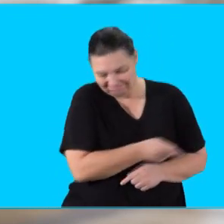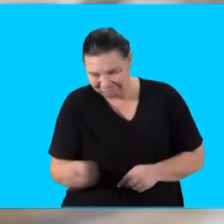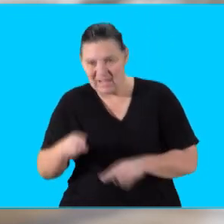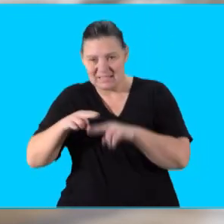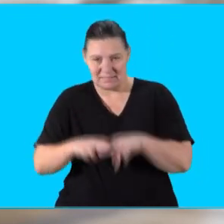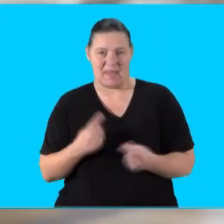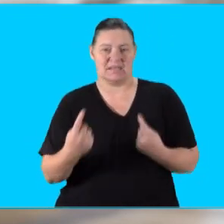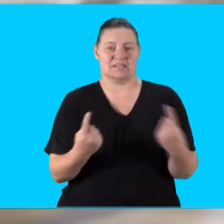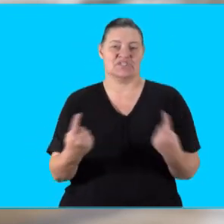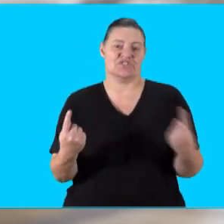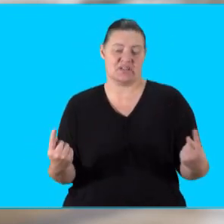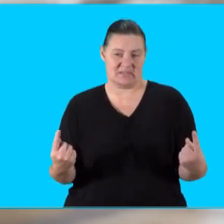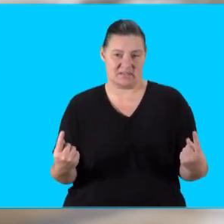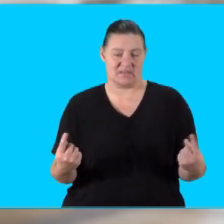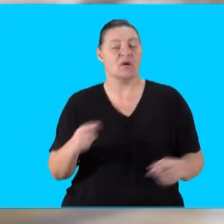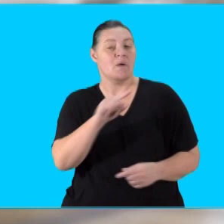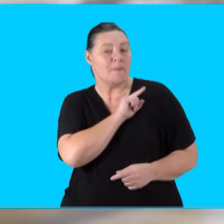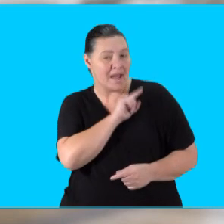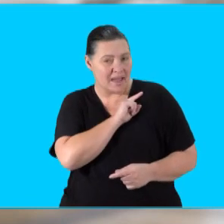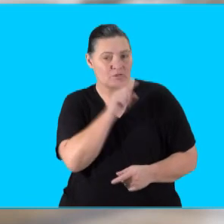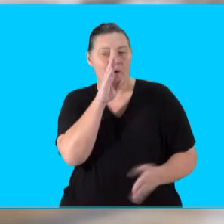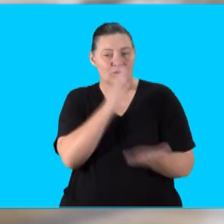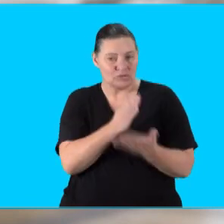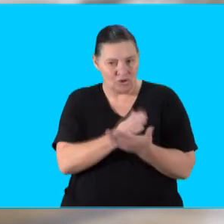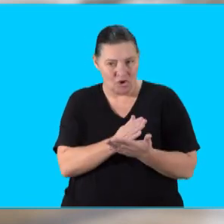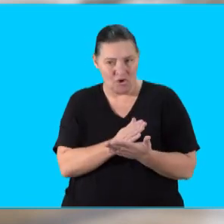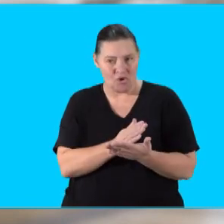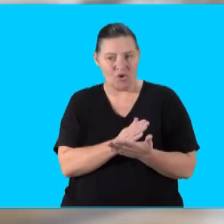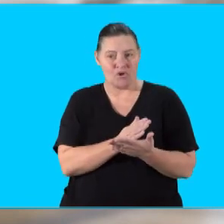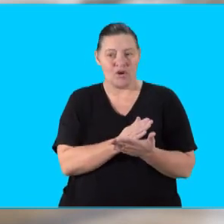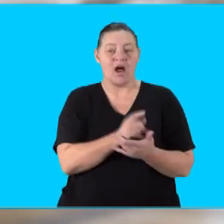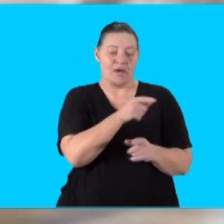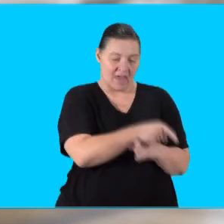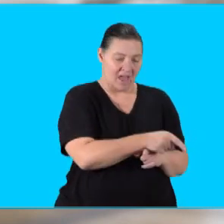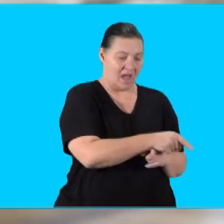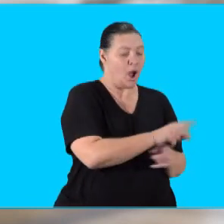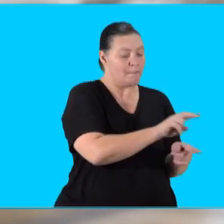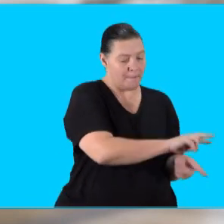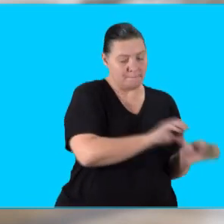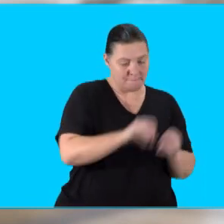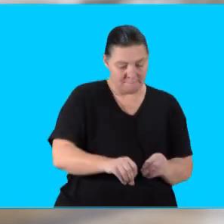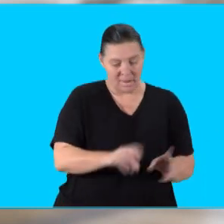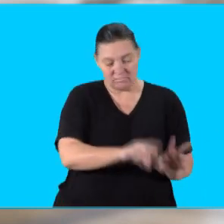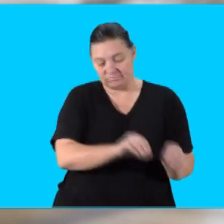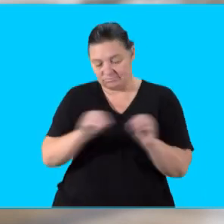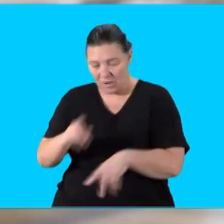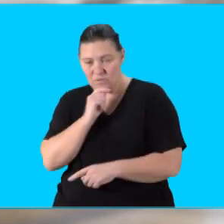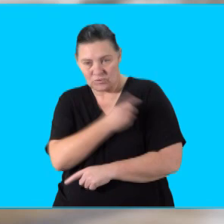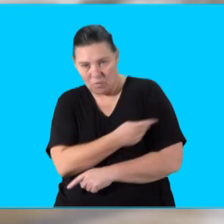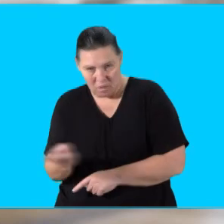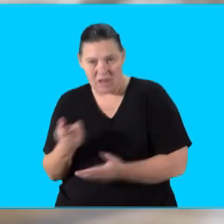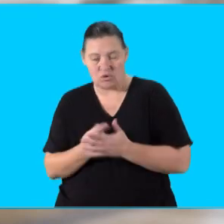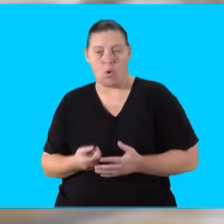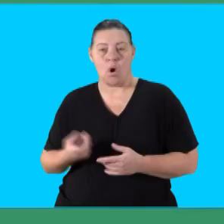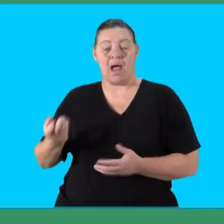they depend on one another in order for them to make sure that they form part of contributing towards the economy of the country.